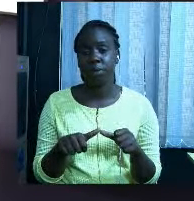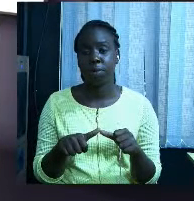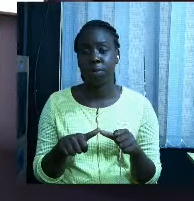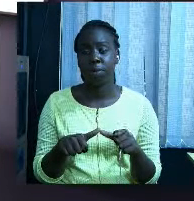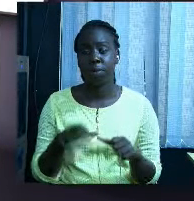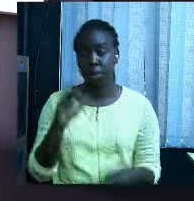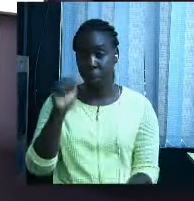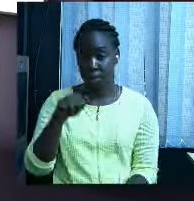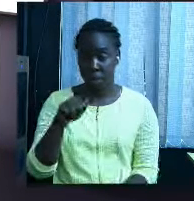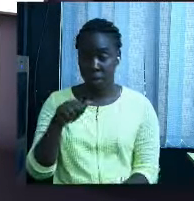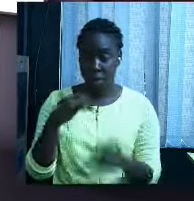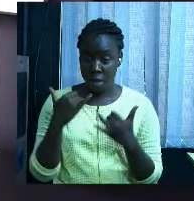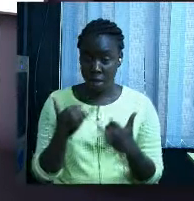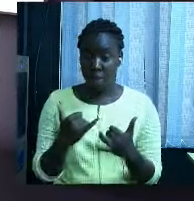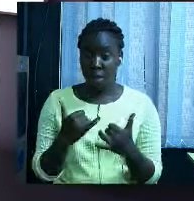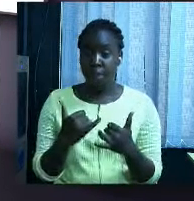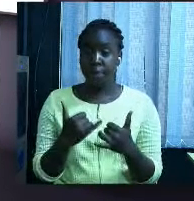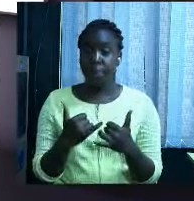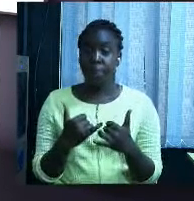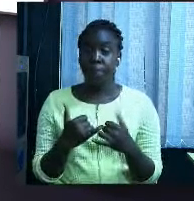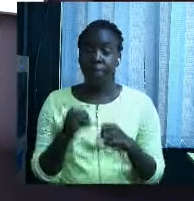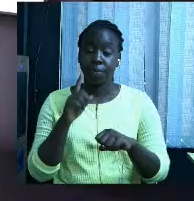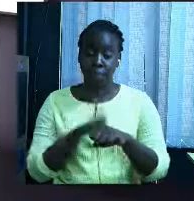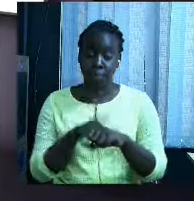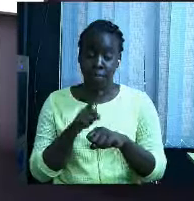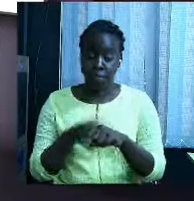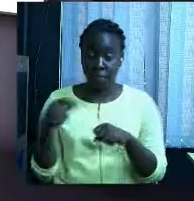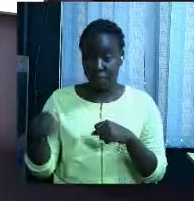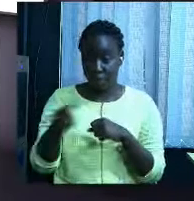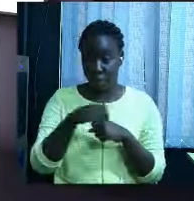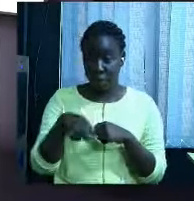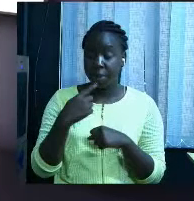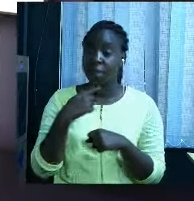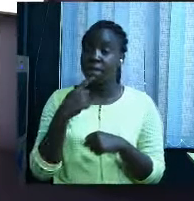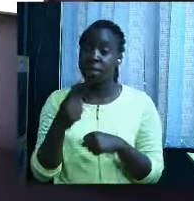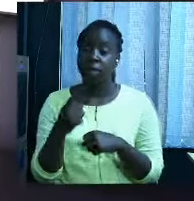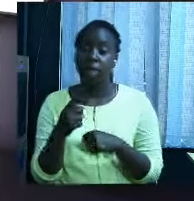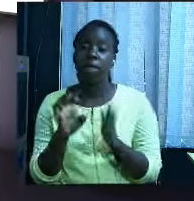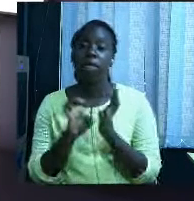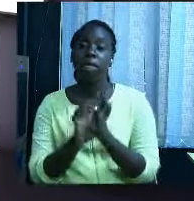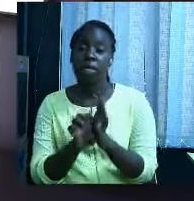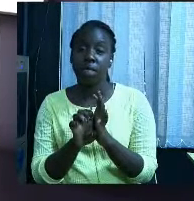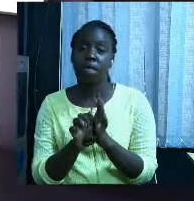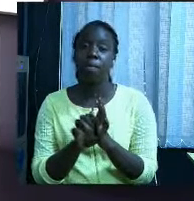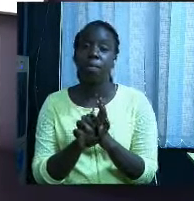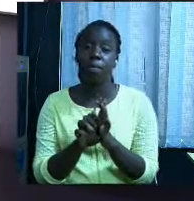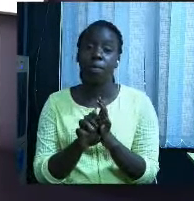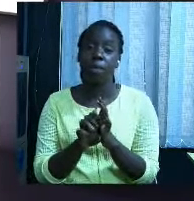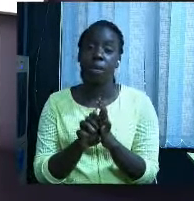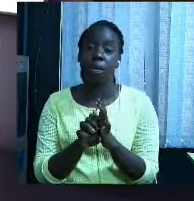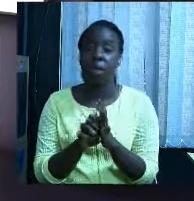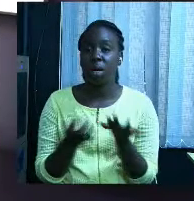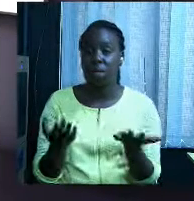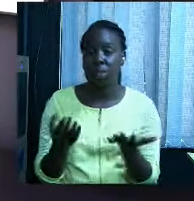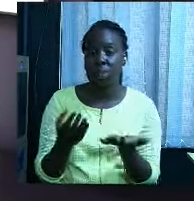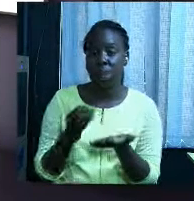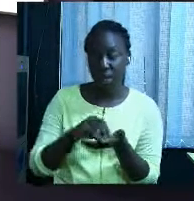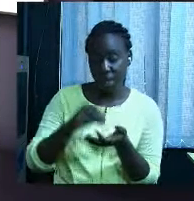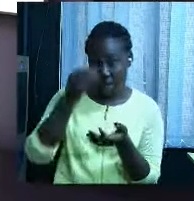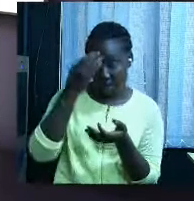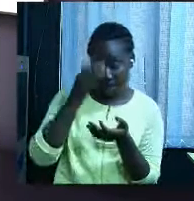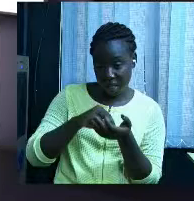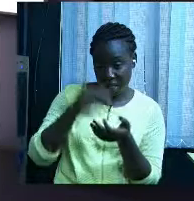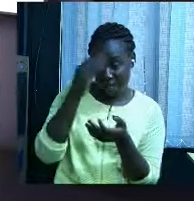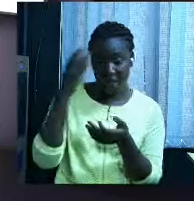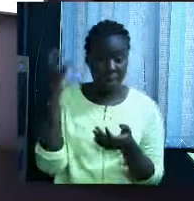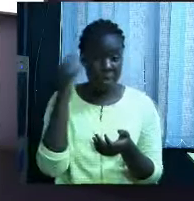Yes. And so even when it comes to the adult education, which is across the country in many centers, there's adult